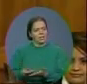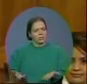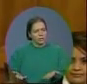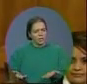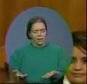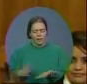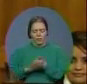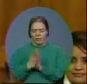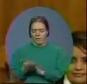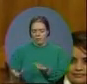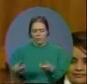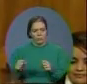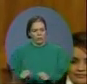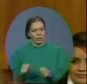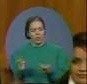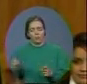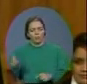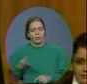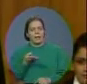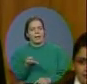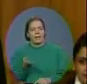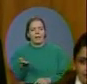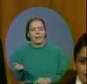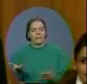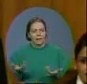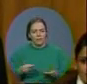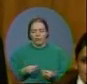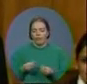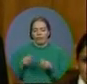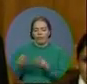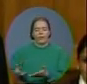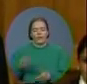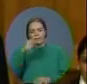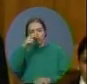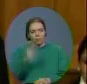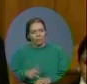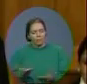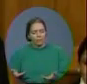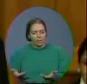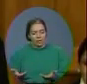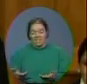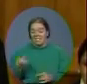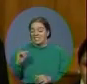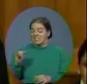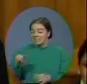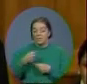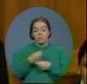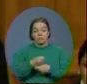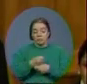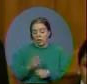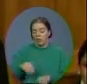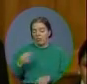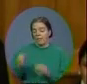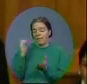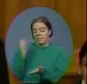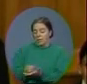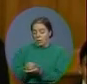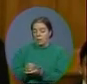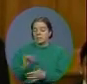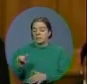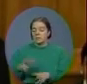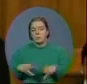them grateful for crumbs, then give them a choice. If you say something, you get nothing. If you don't say anything, you